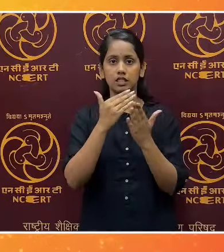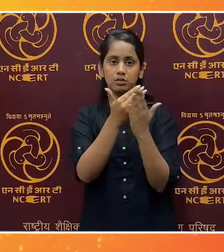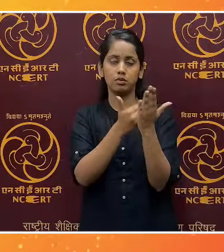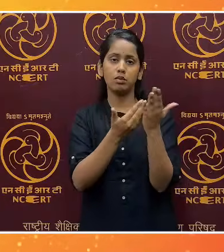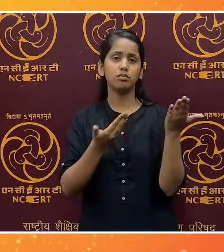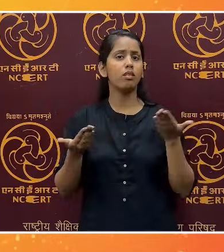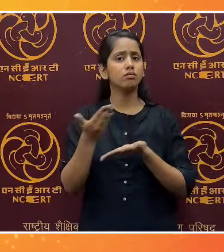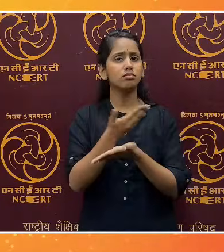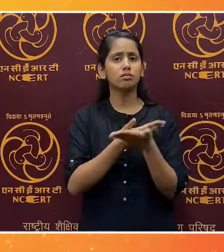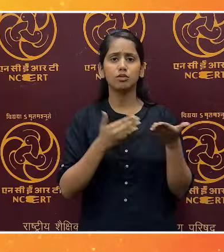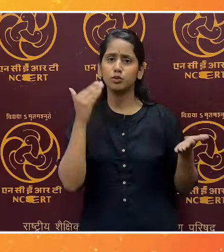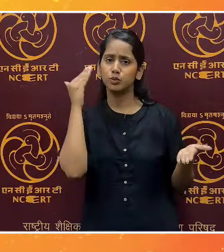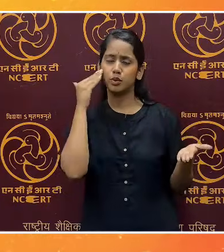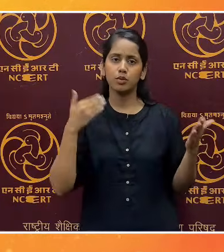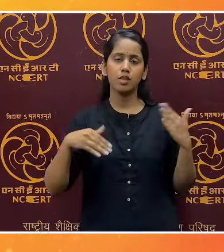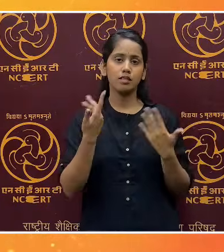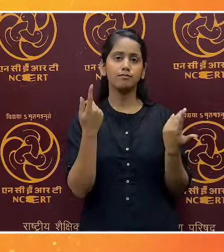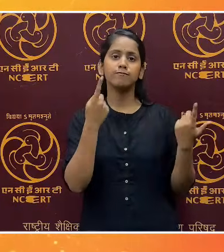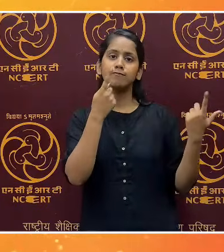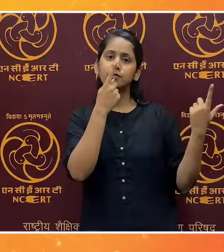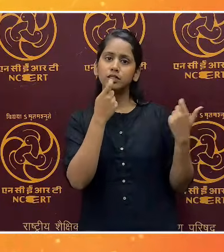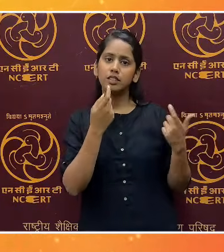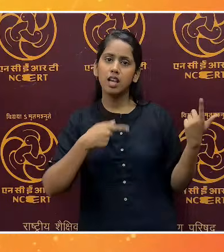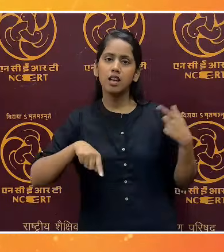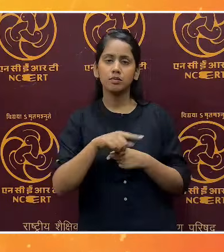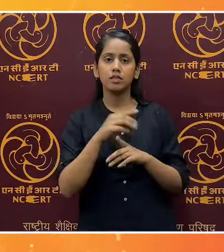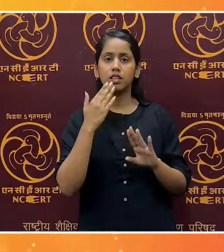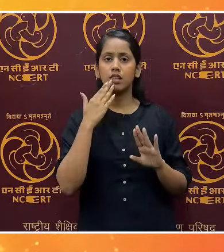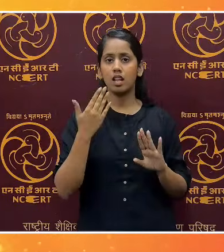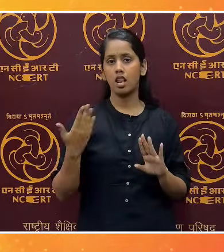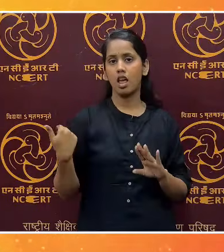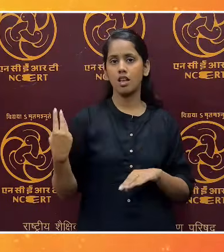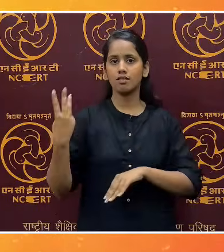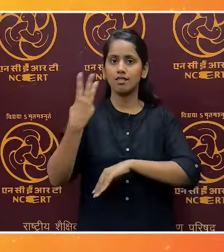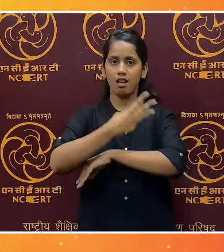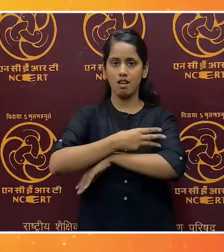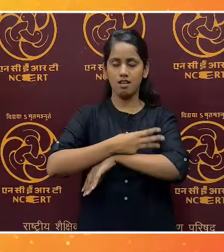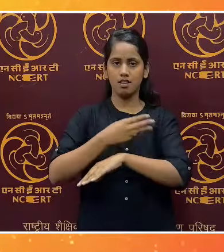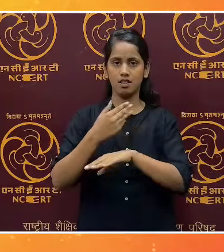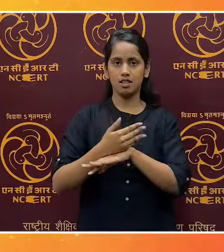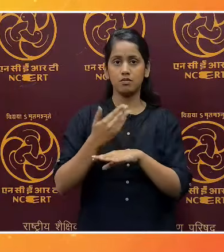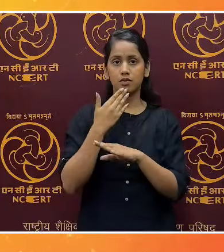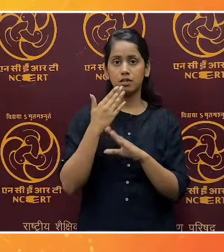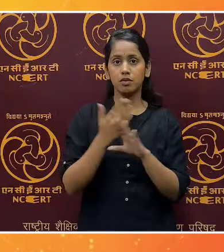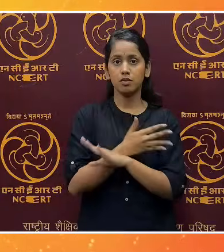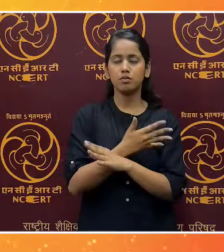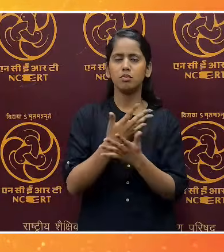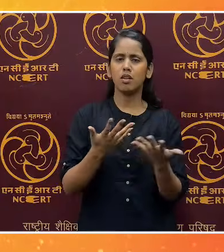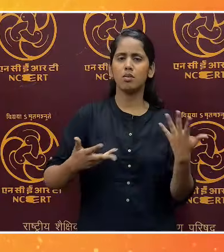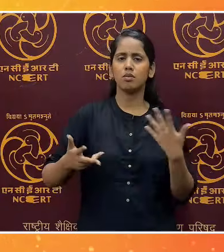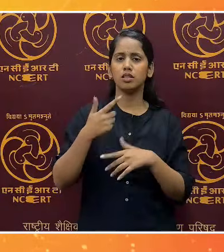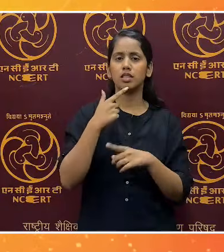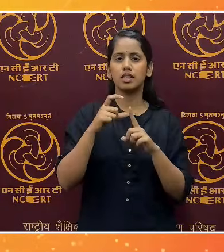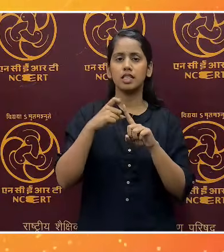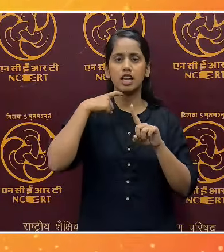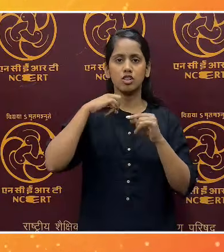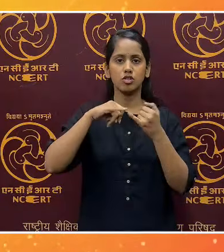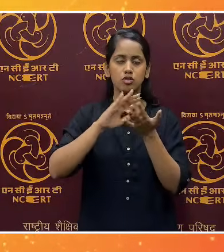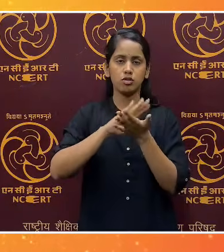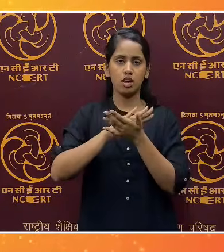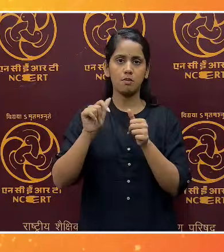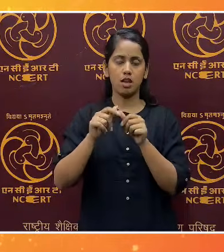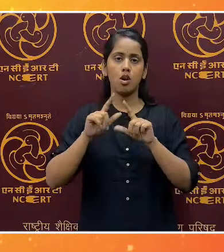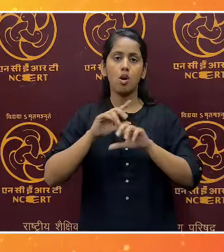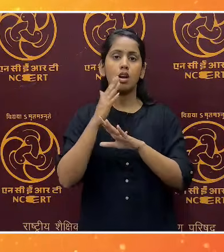know, there is going to be an assessment that will take place on the last day of the training session. Yes, the courses will be released on the Diksha portal on the